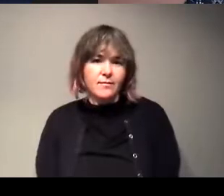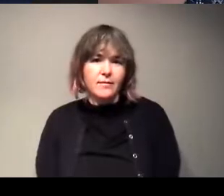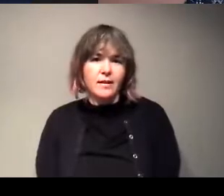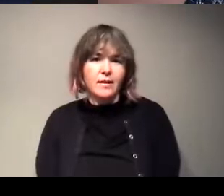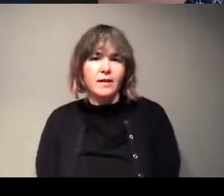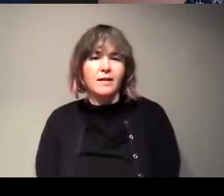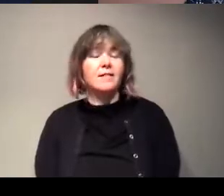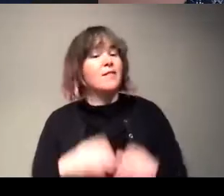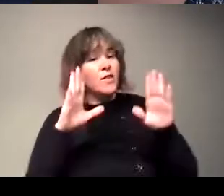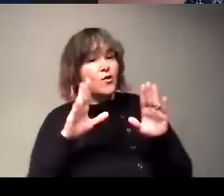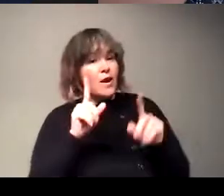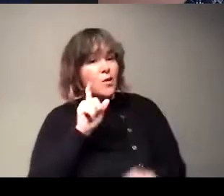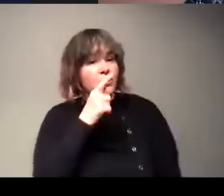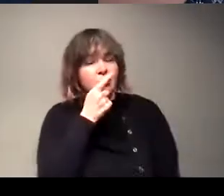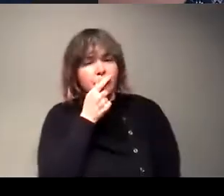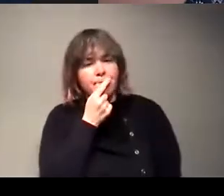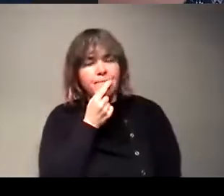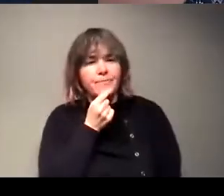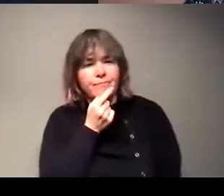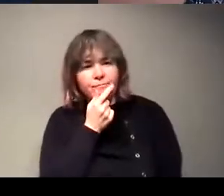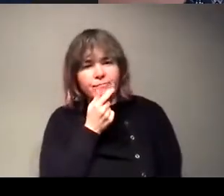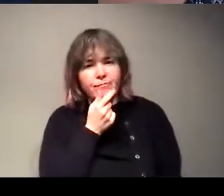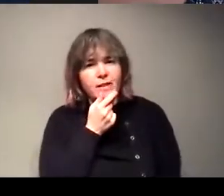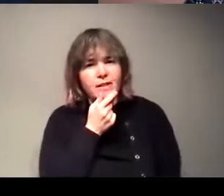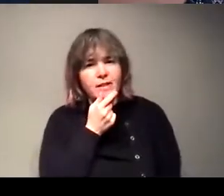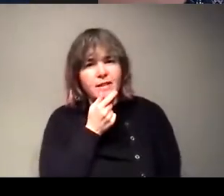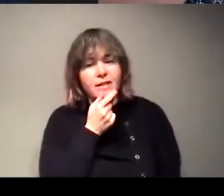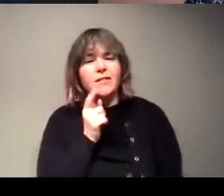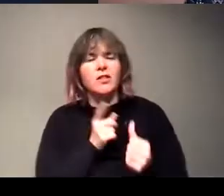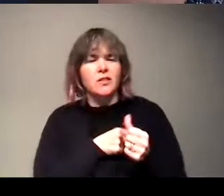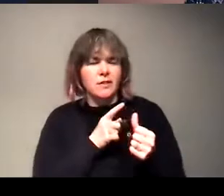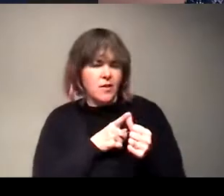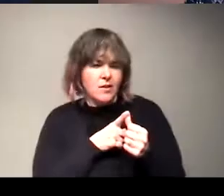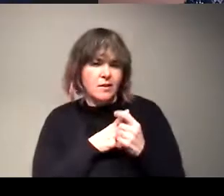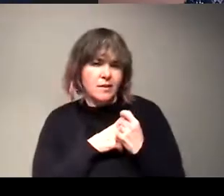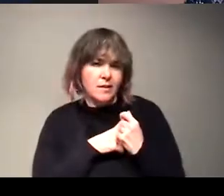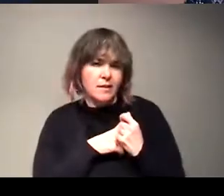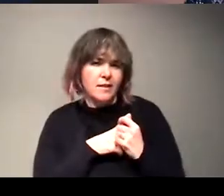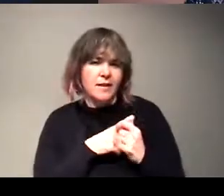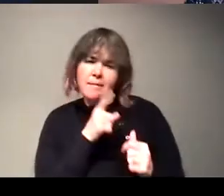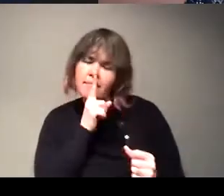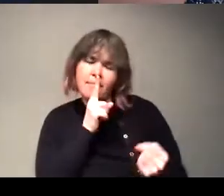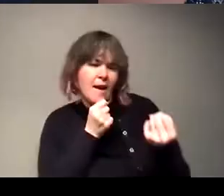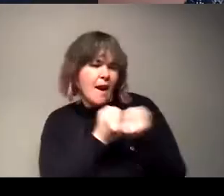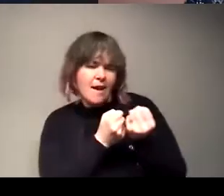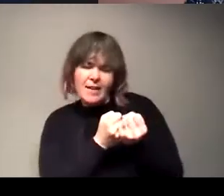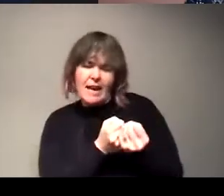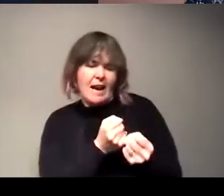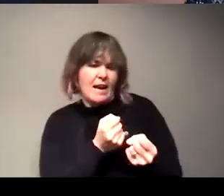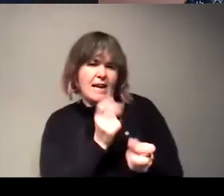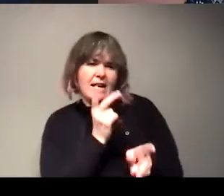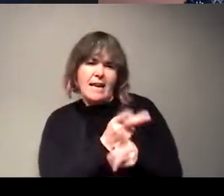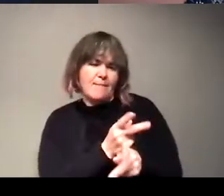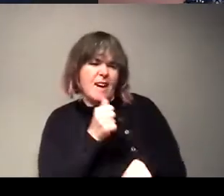That's a great question. So first of all, I would not advocate keeping